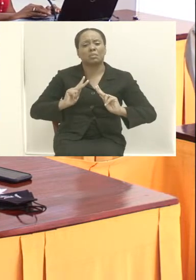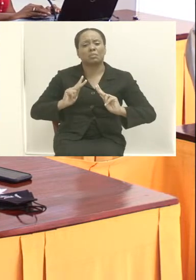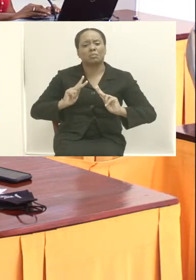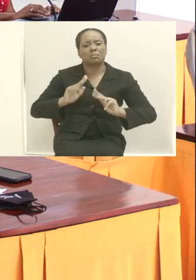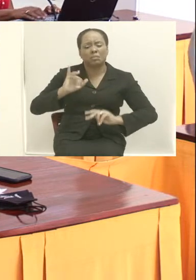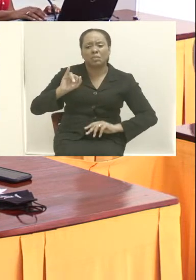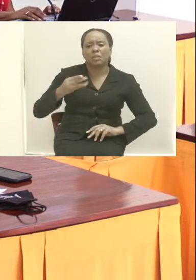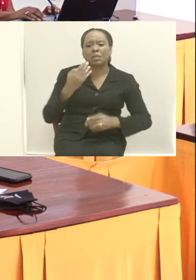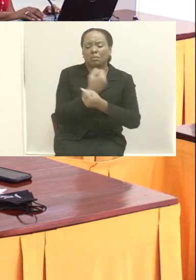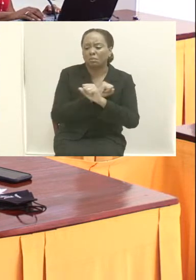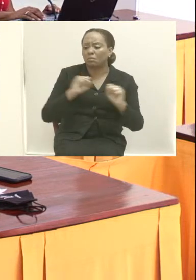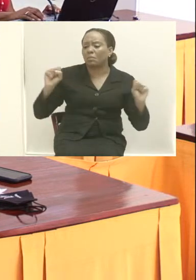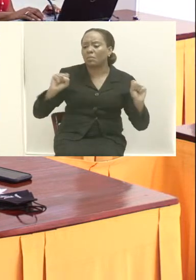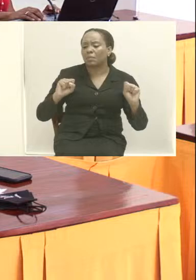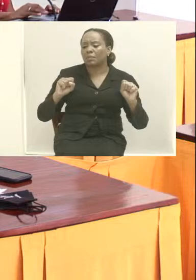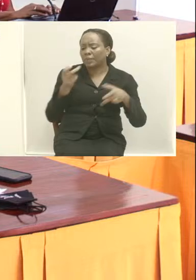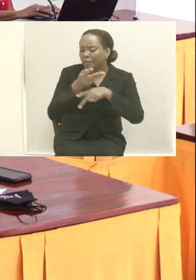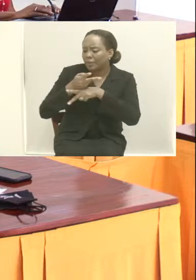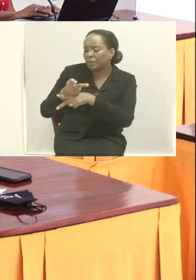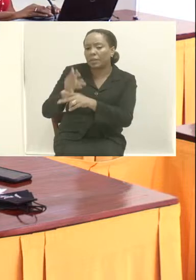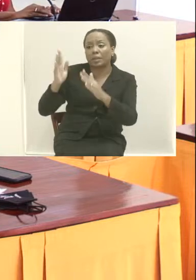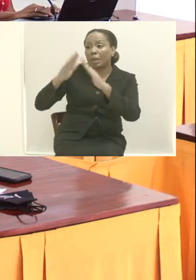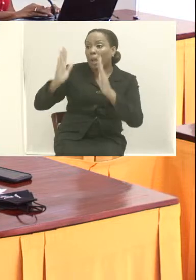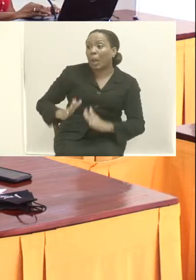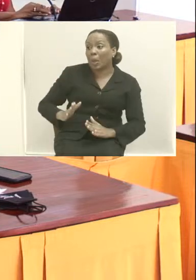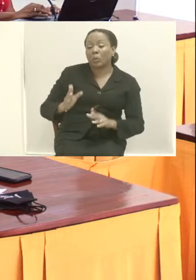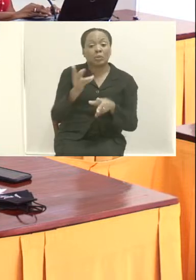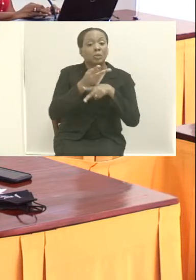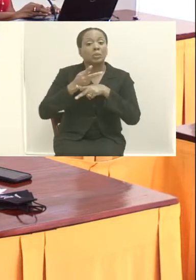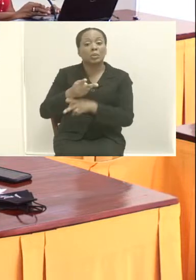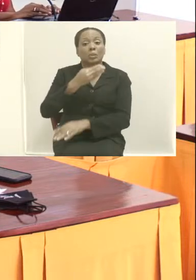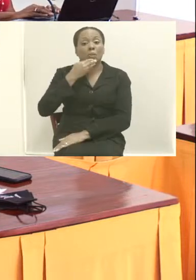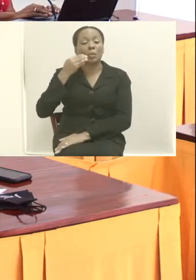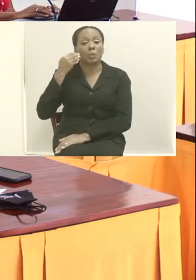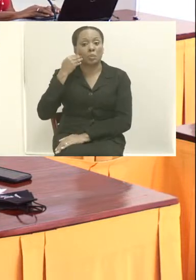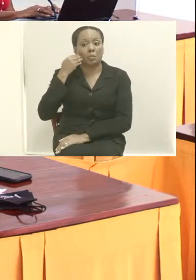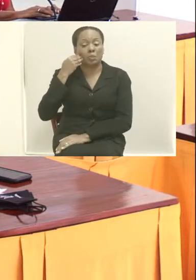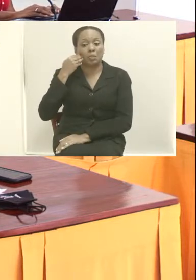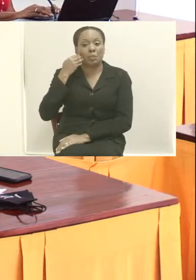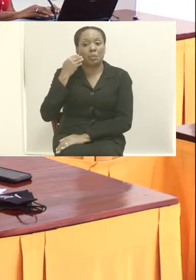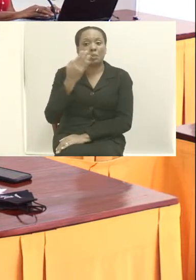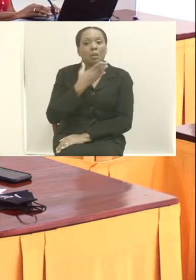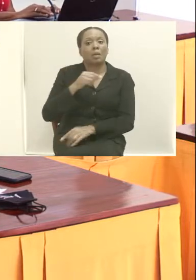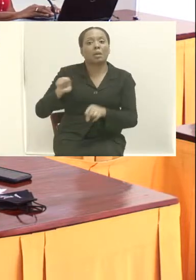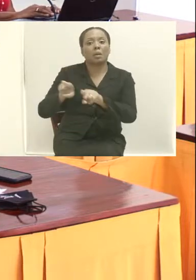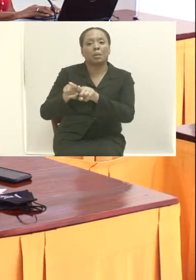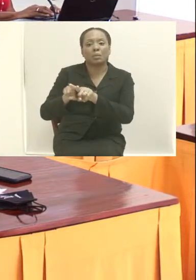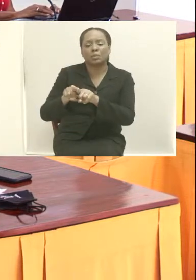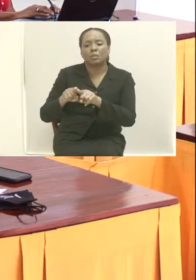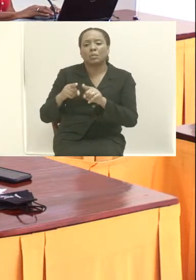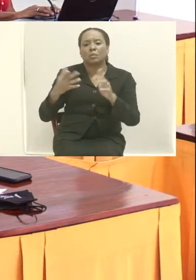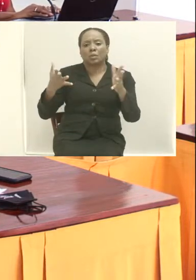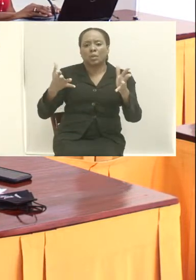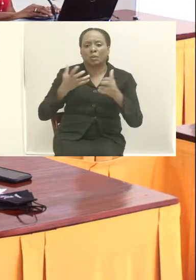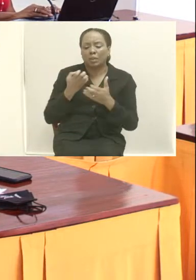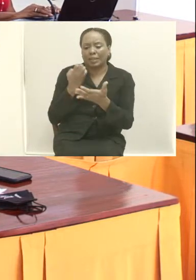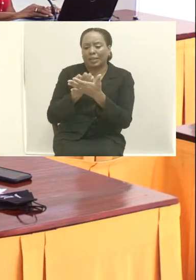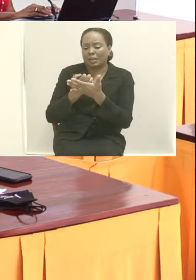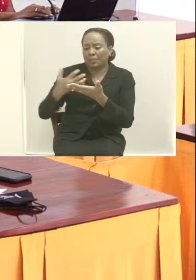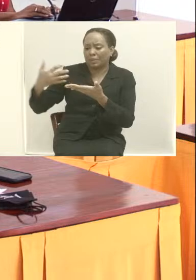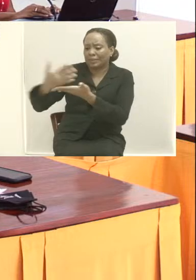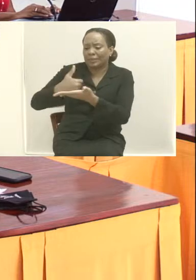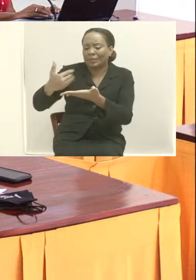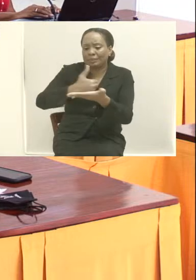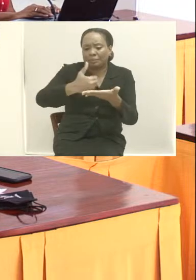economic activity. And that specific latter issue of generating and creating economic activity